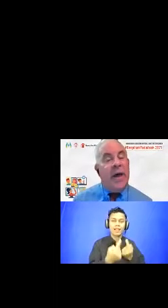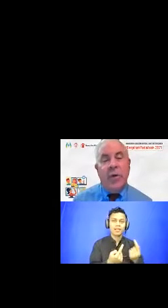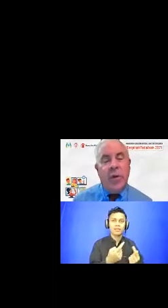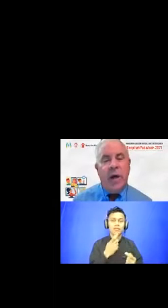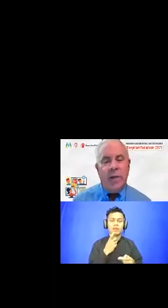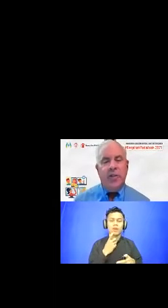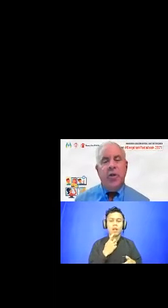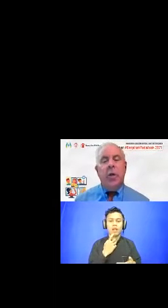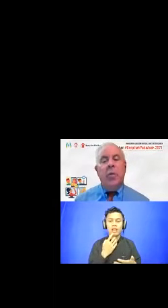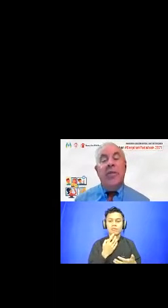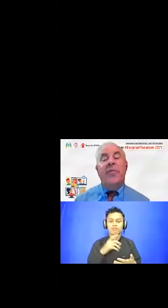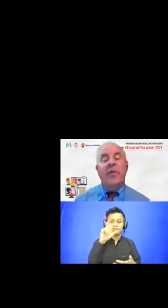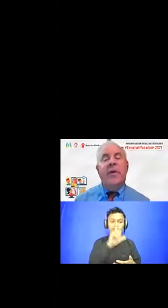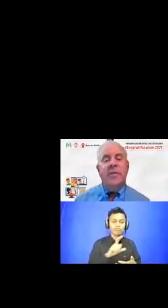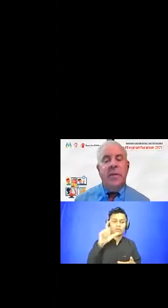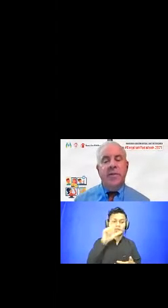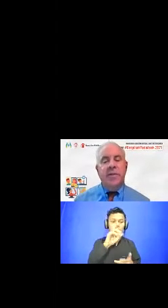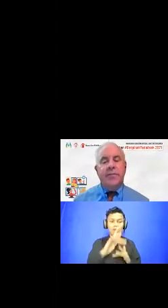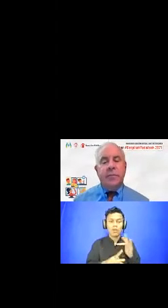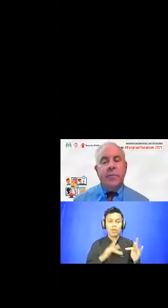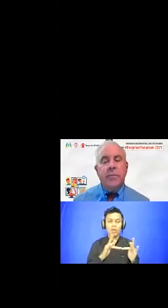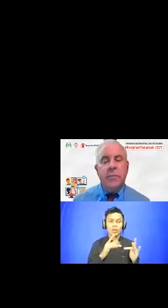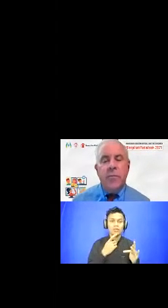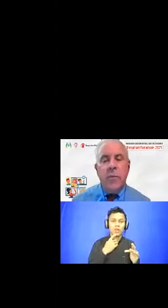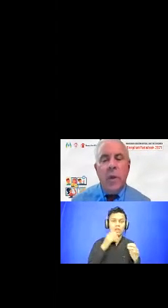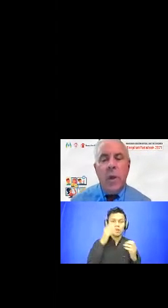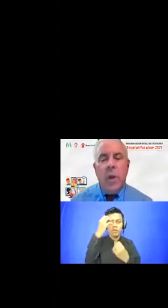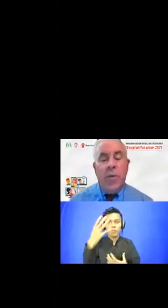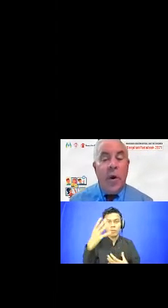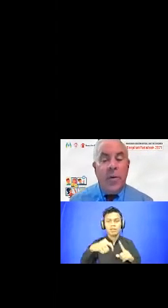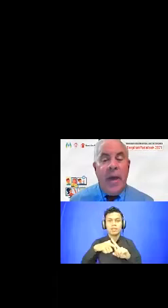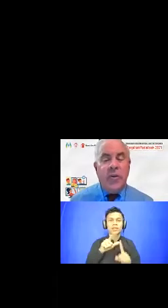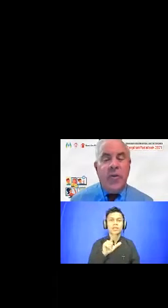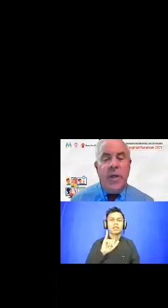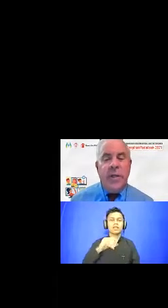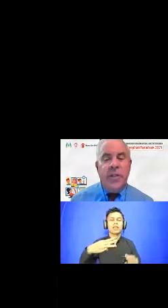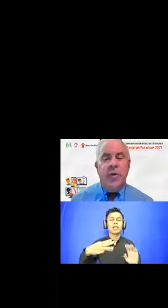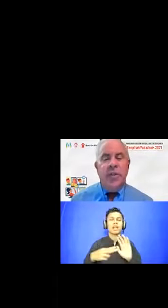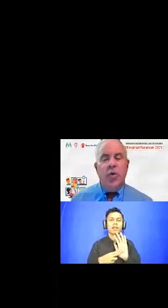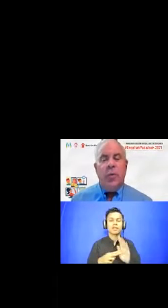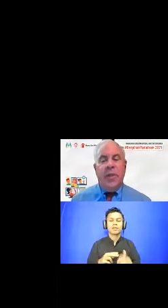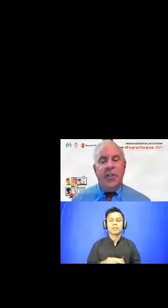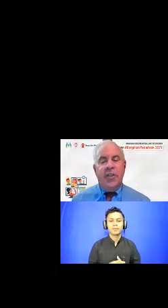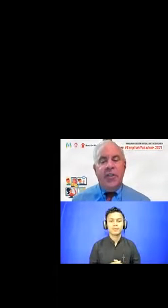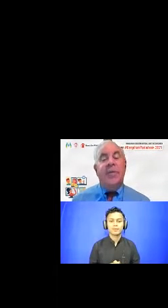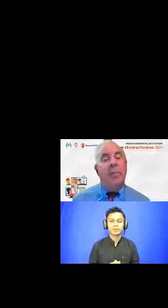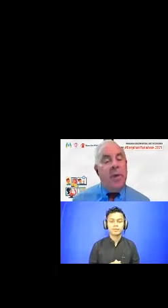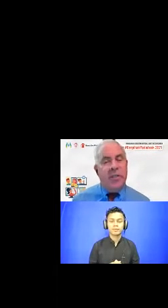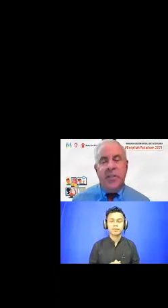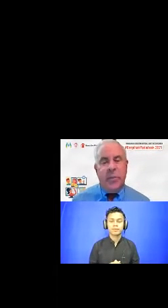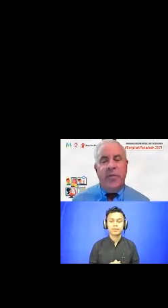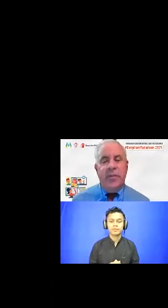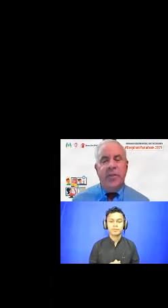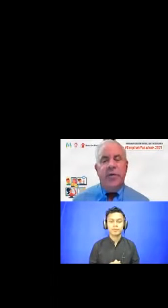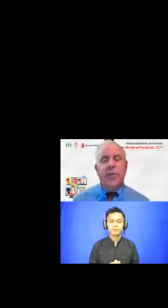clients without their knowledge, without their consent. With regard to boundary issues and dual relationships, I